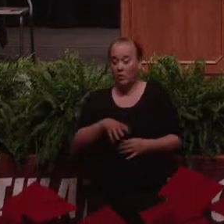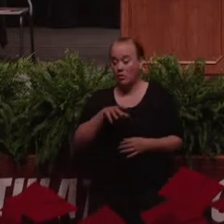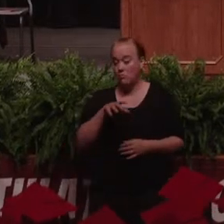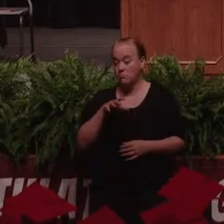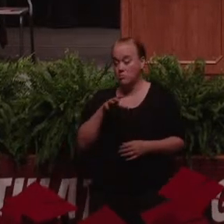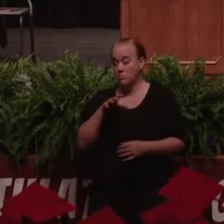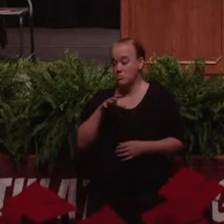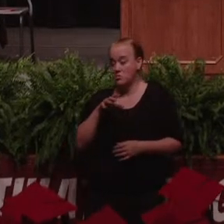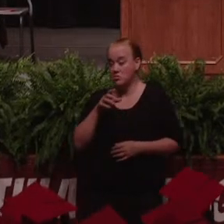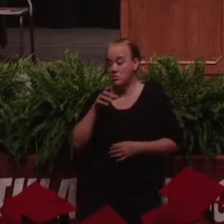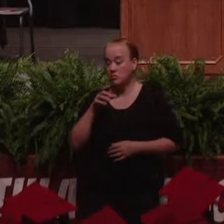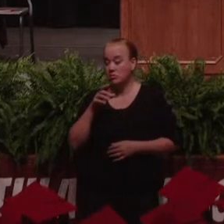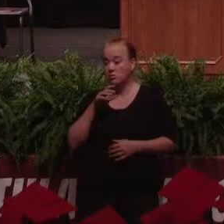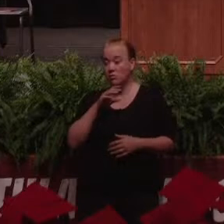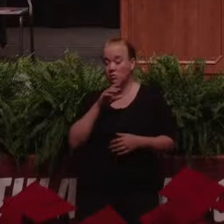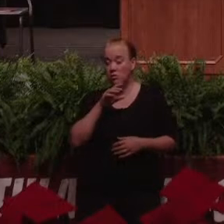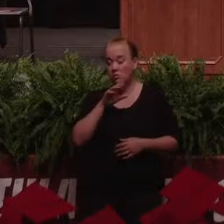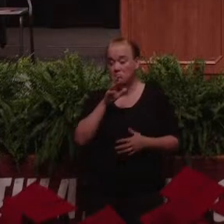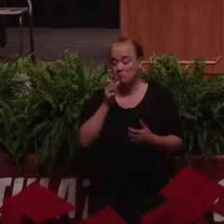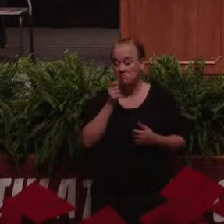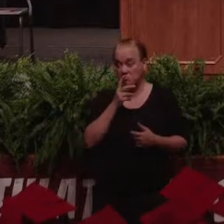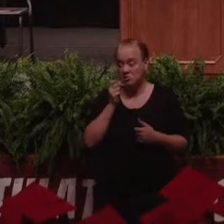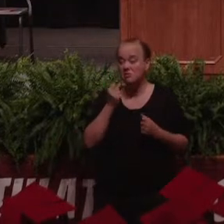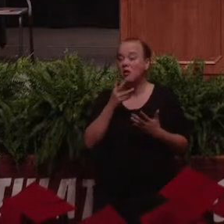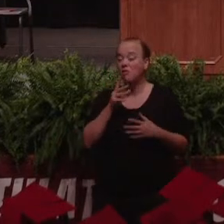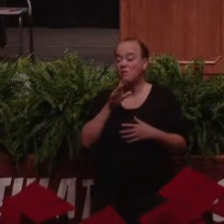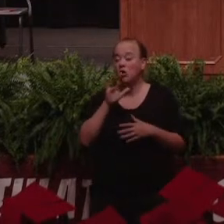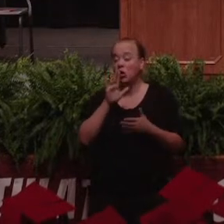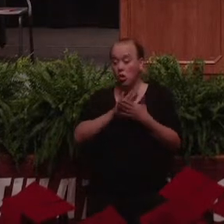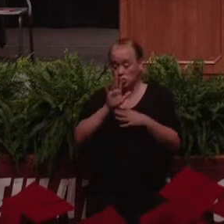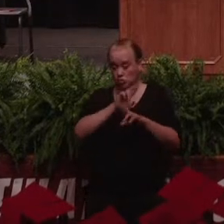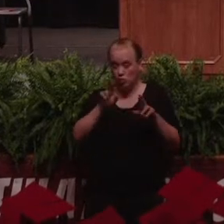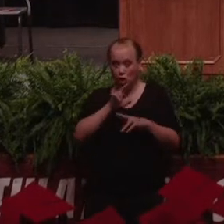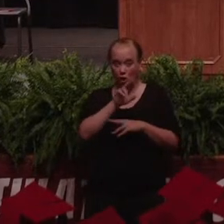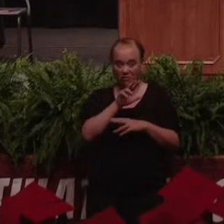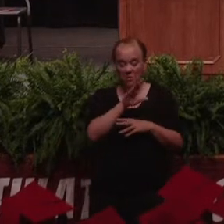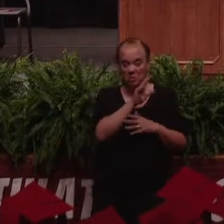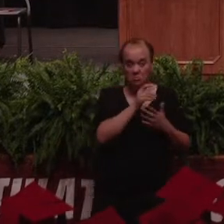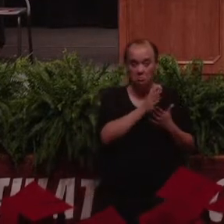9% college ready and 36% career ready.